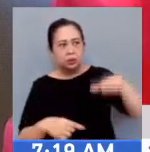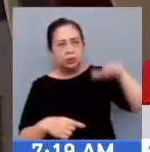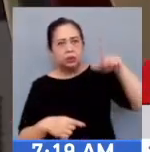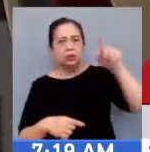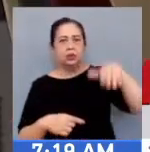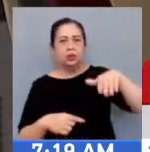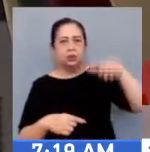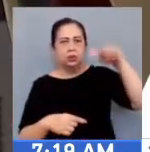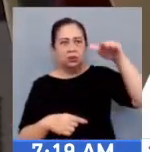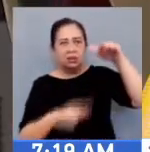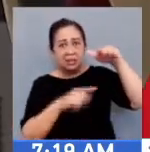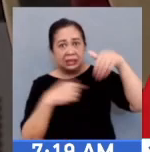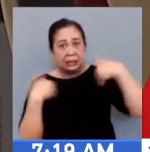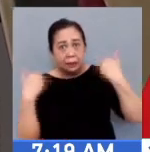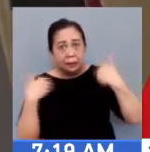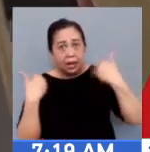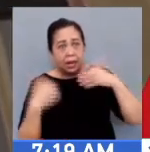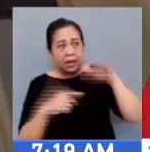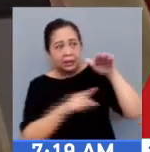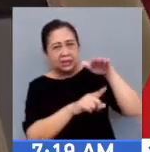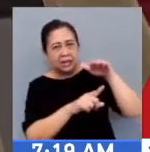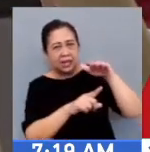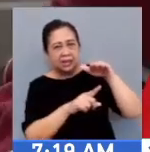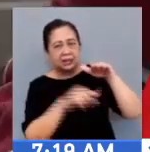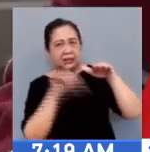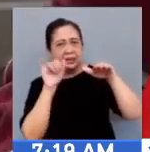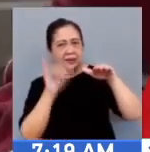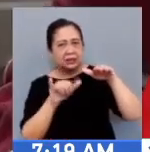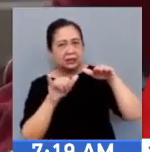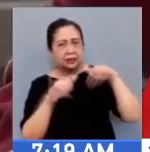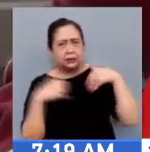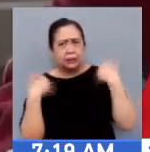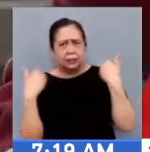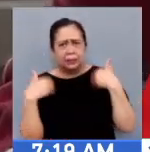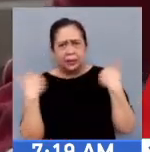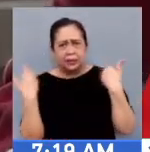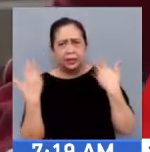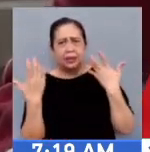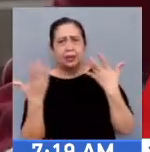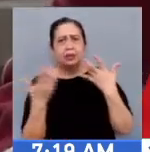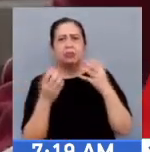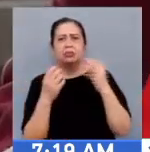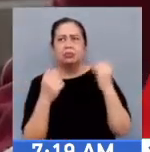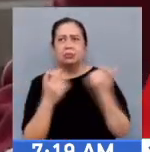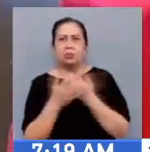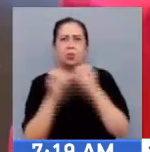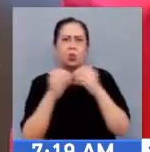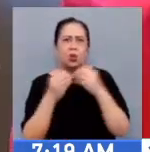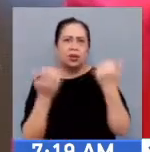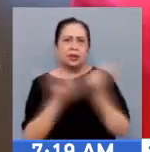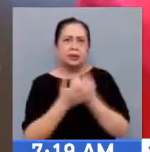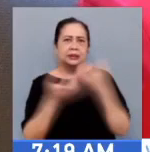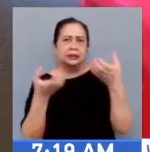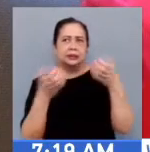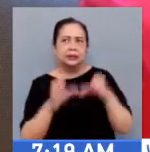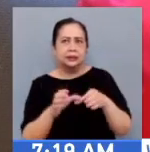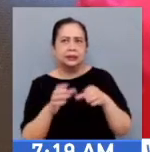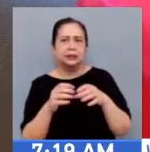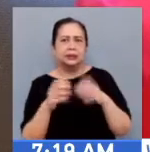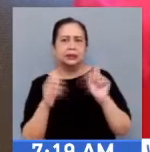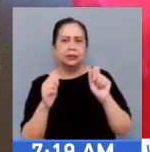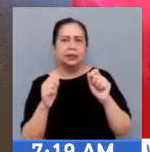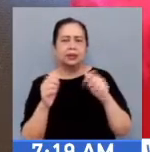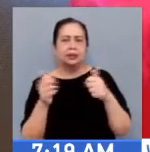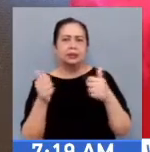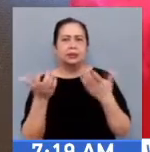childhood, the child from this adolescent have more chance to live under